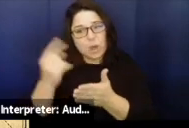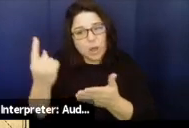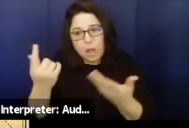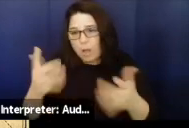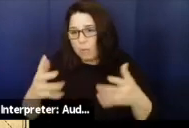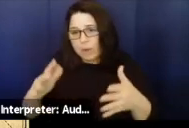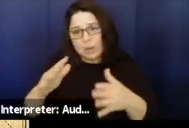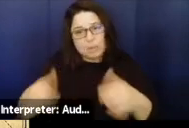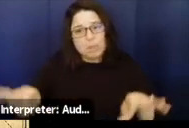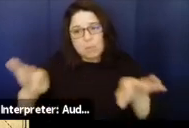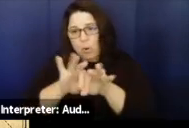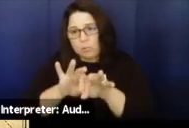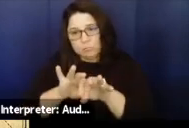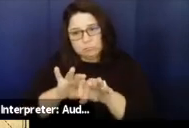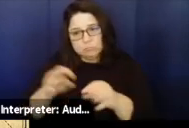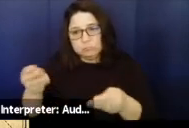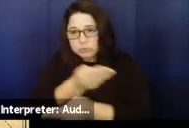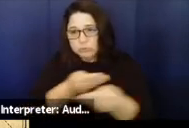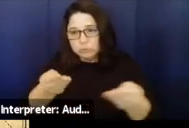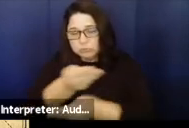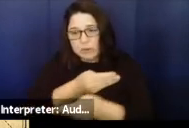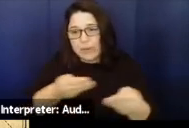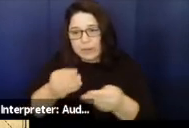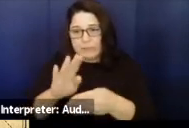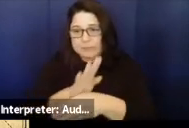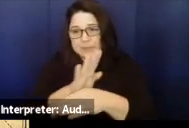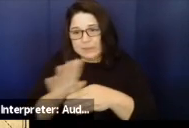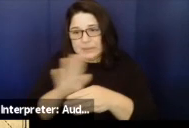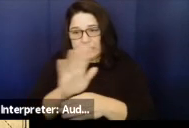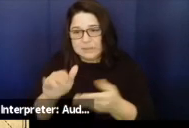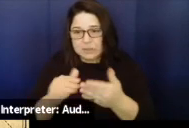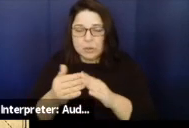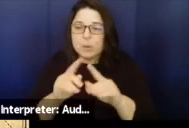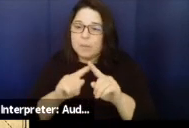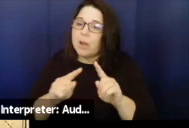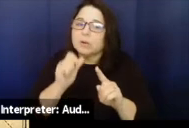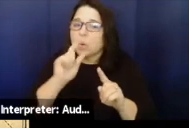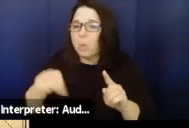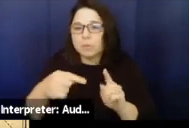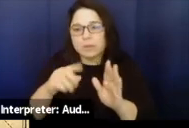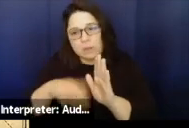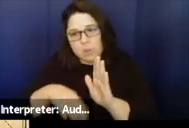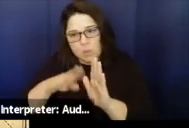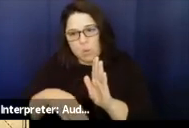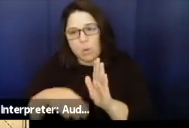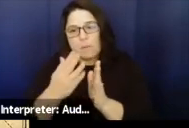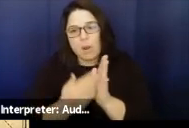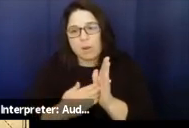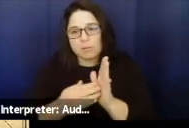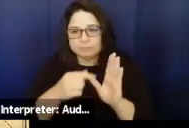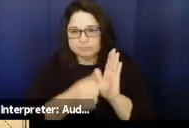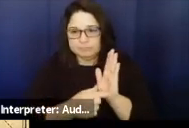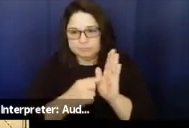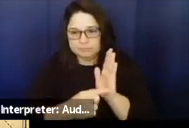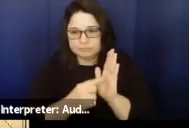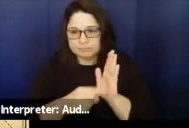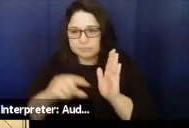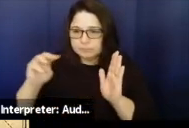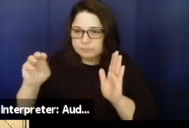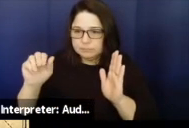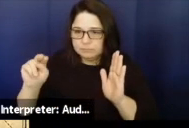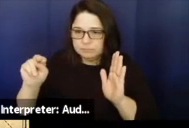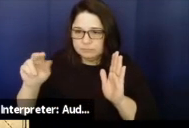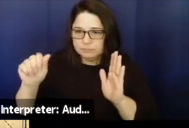trade, although it occupied only the lower portion of Manhattan Island. And that's right here, with a little bit up here,